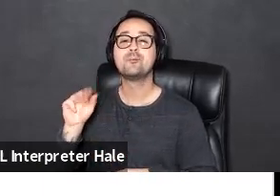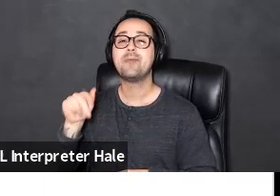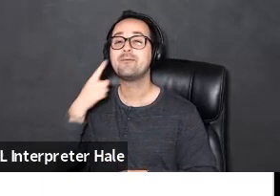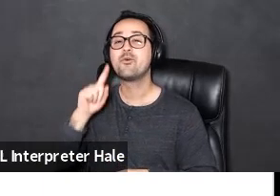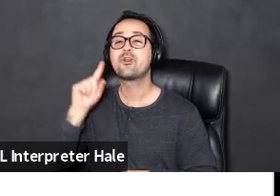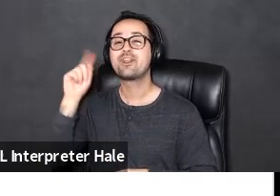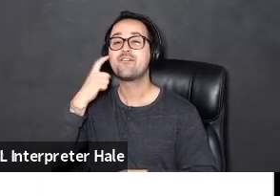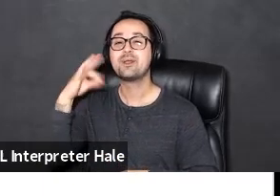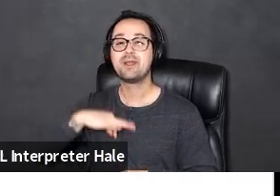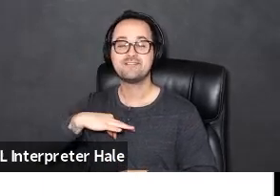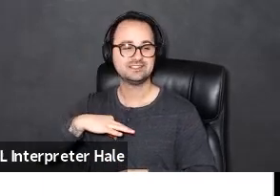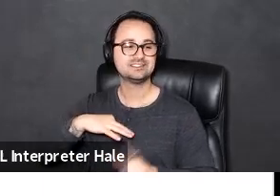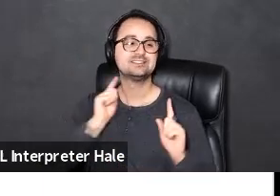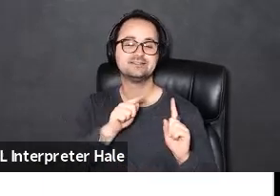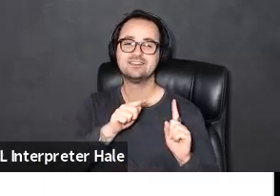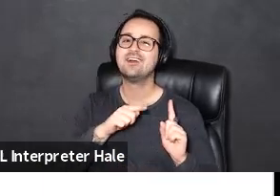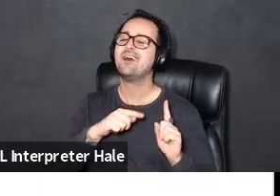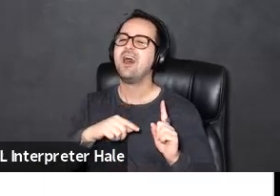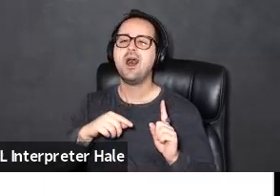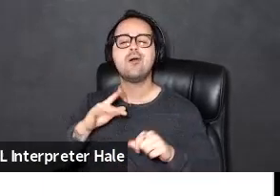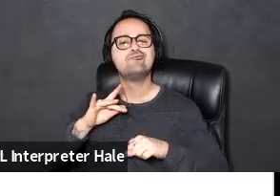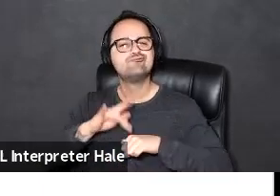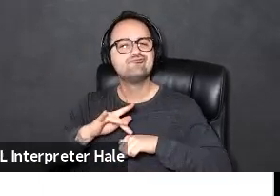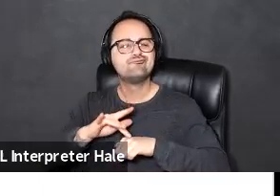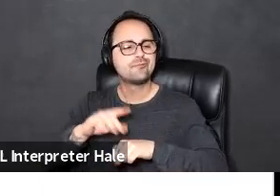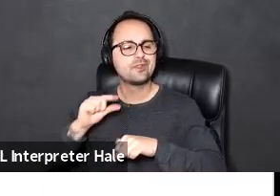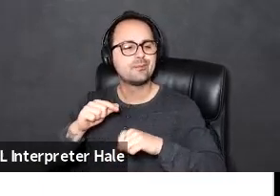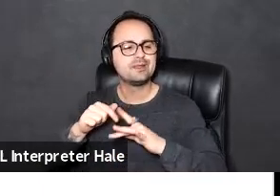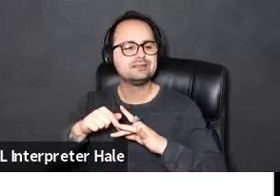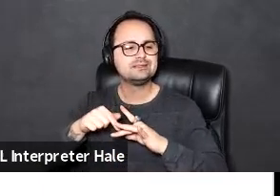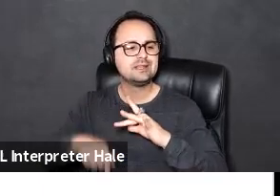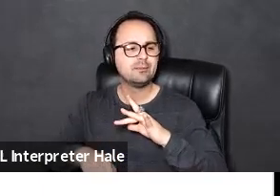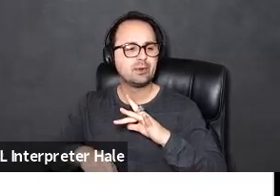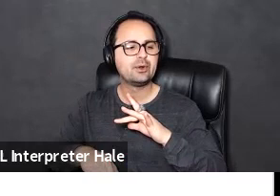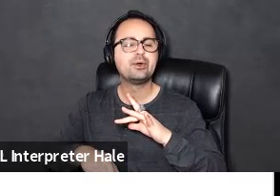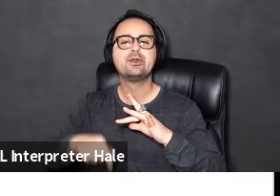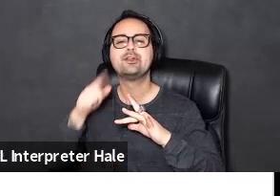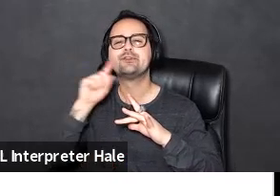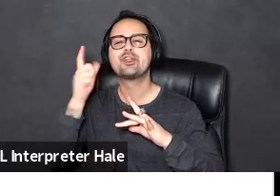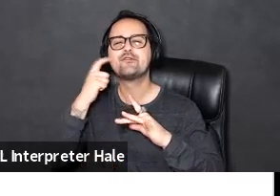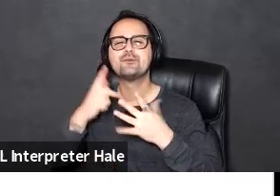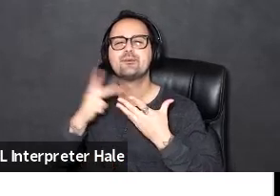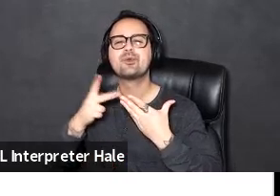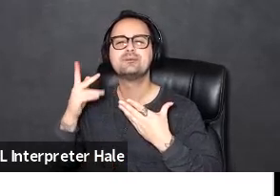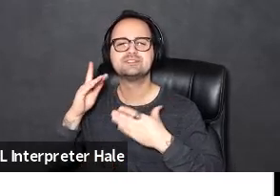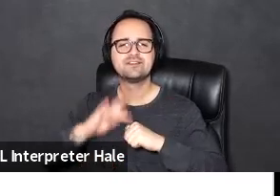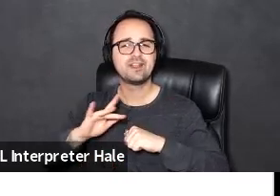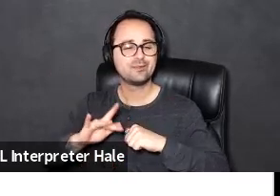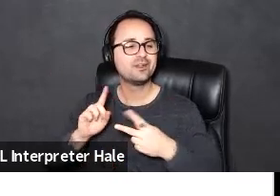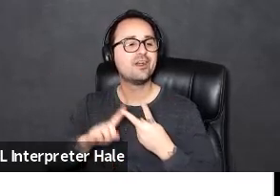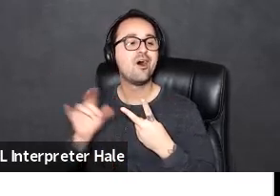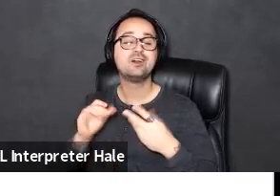That Roadmap to Government Benefits that touches a little deeper into each of those government programs that are available. And also we